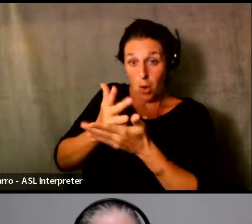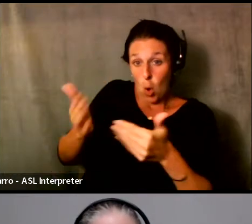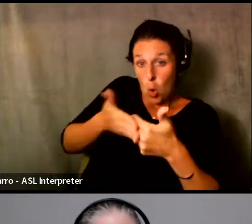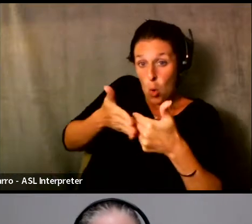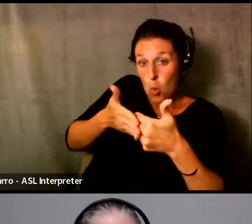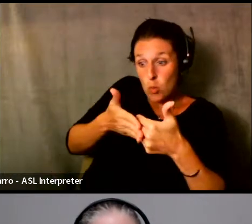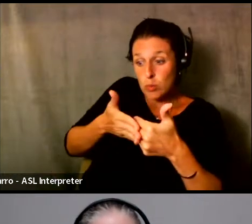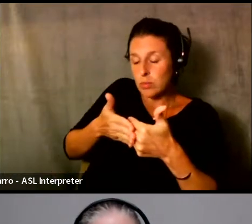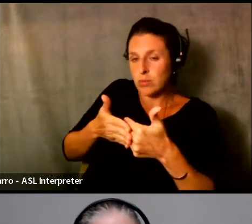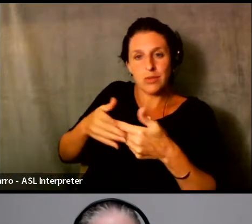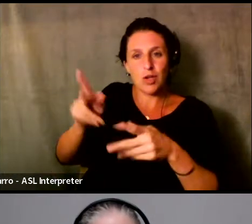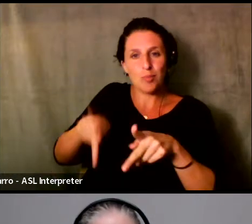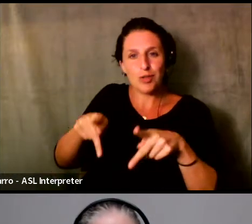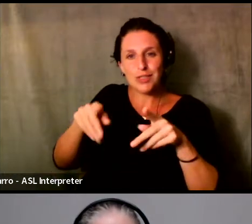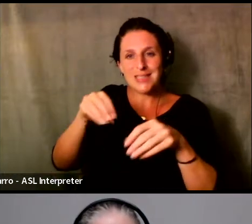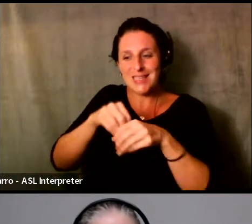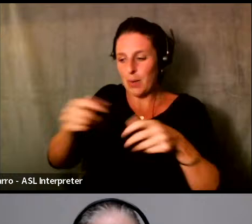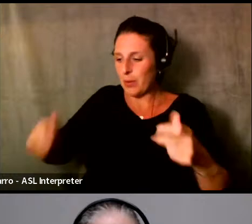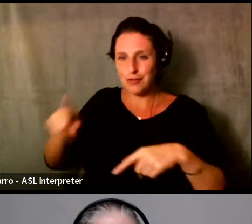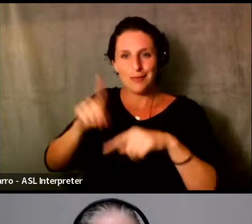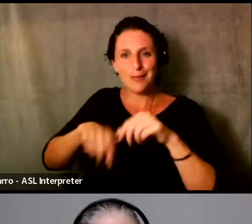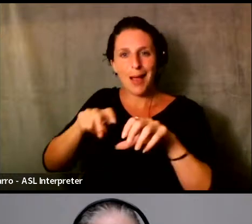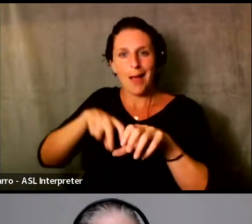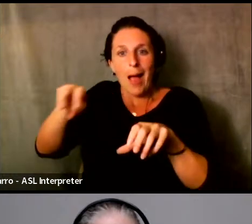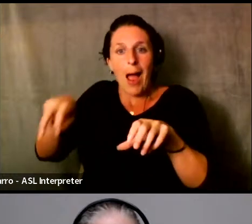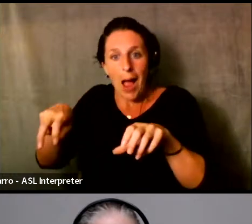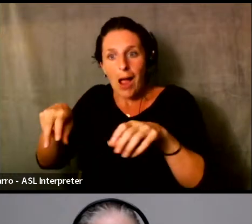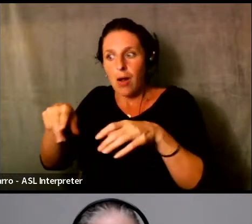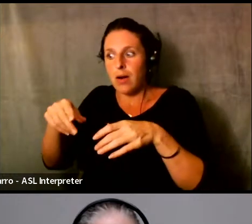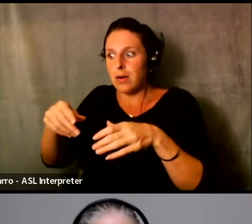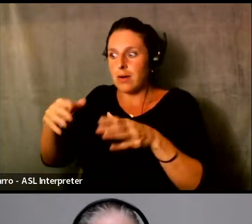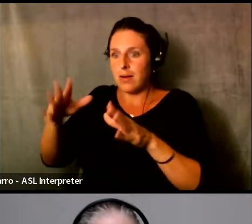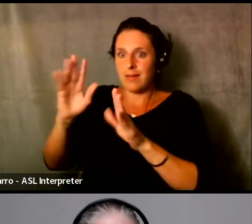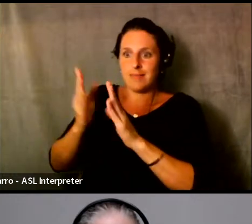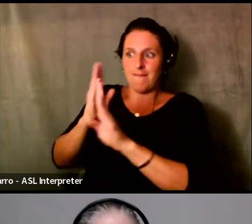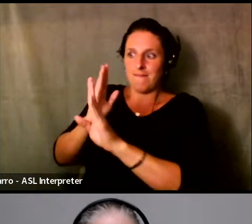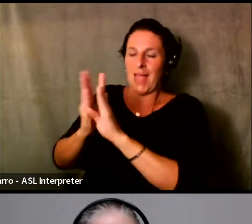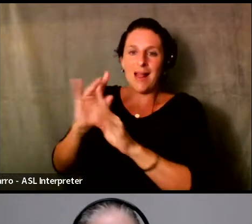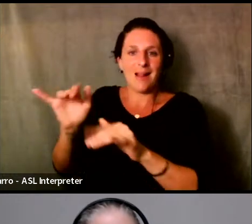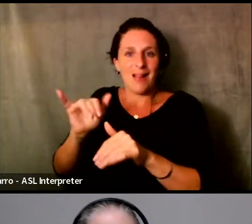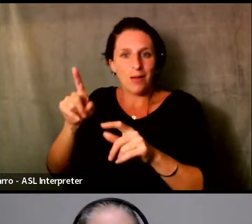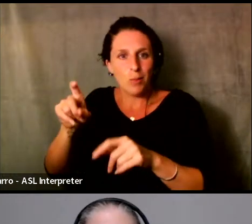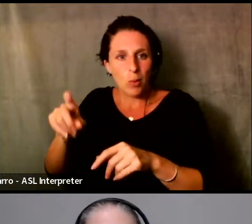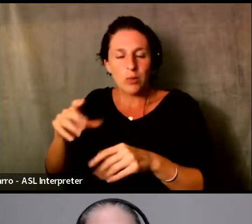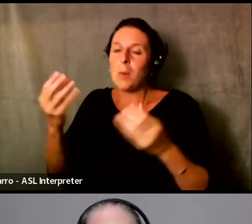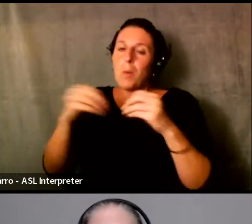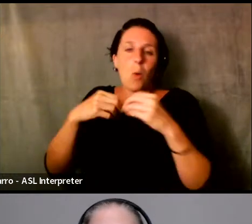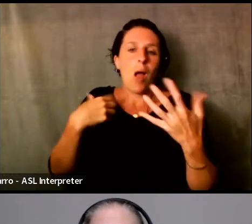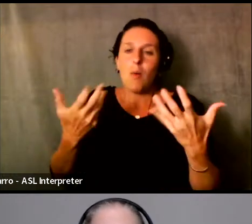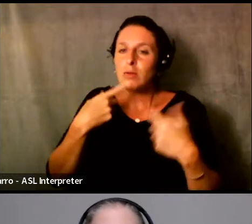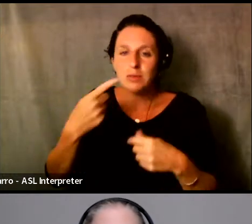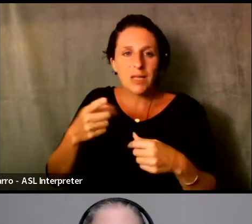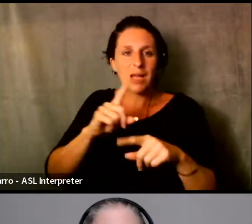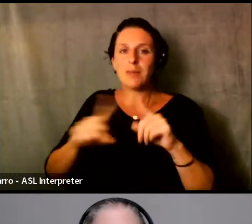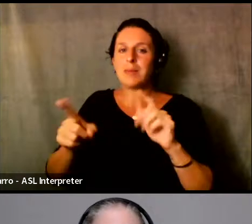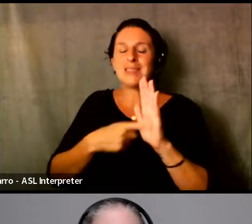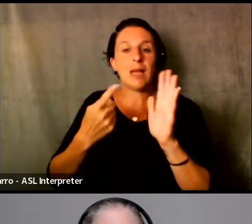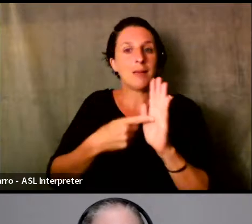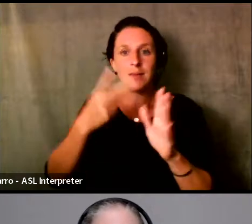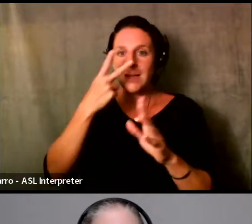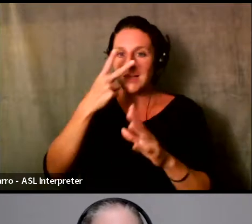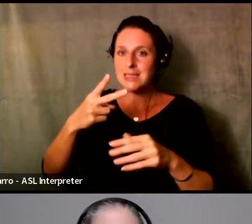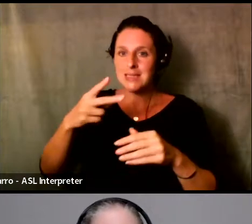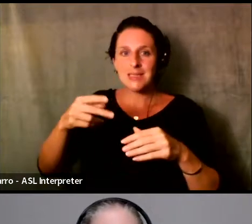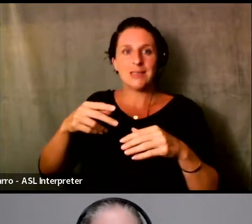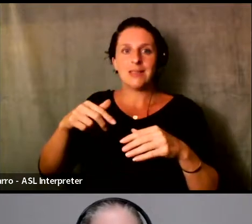wheelchair cannot get out on the side of the van like they're supposed to. And there's more things I want to say, but sometimes I see sidewalks are blocked